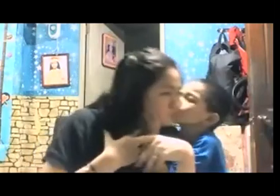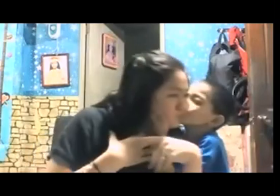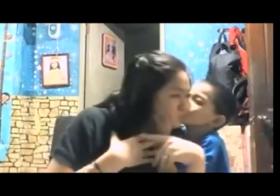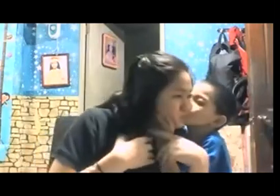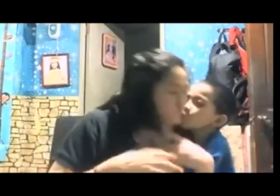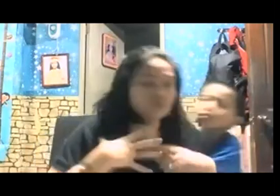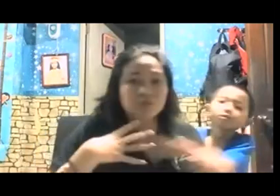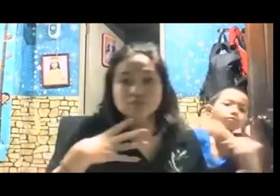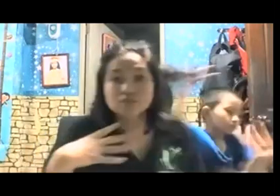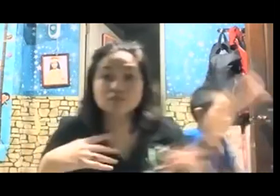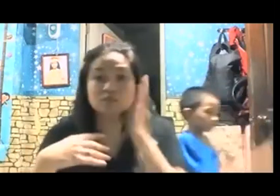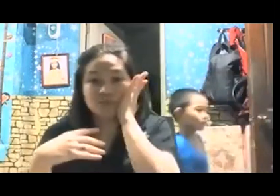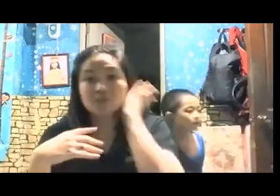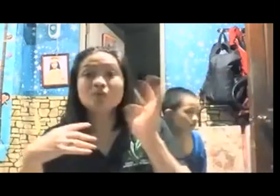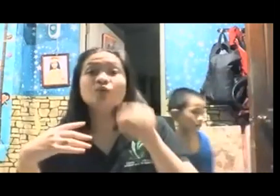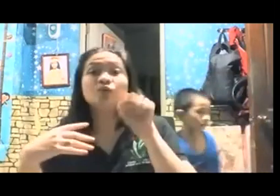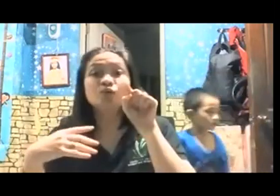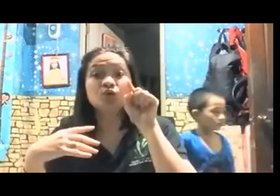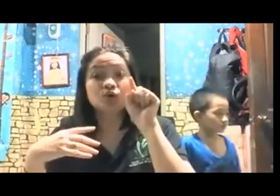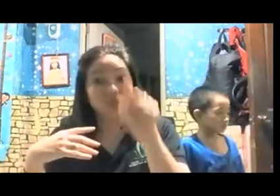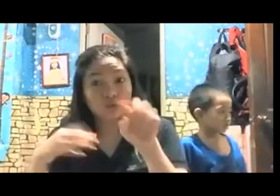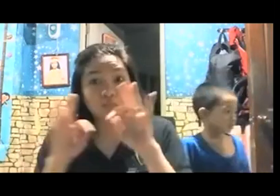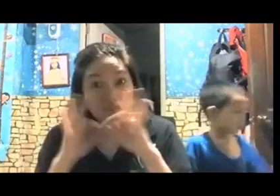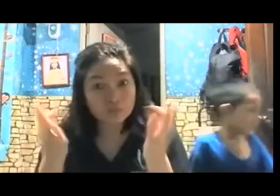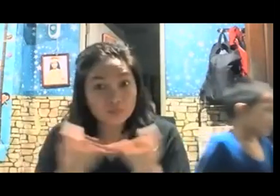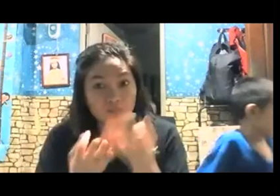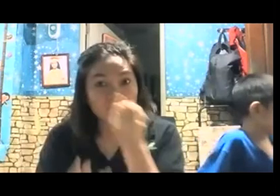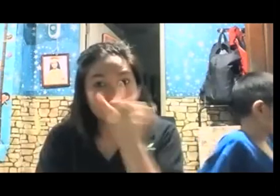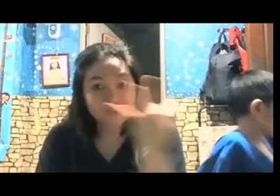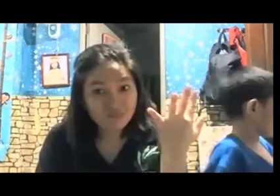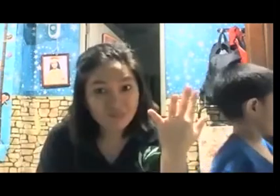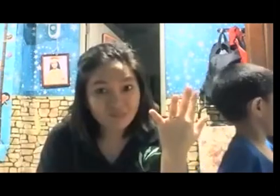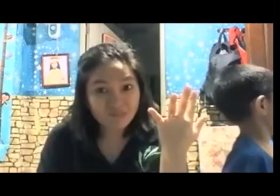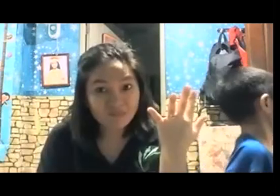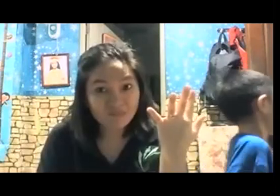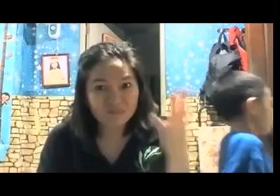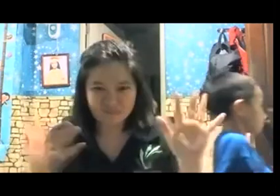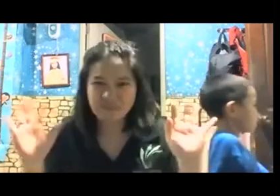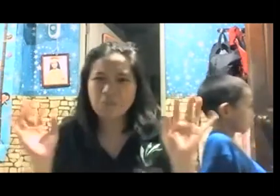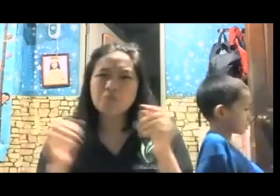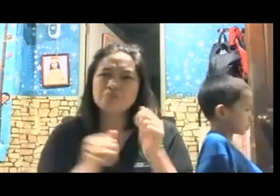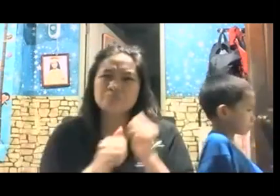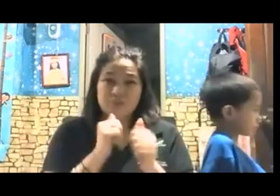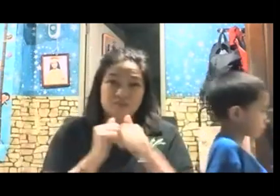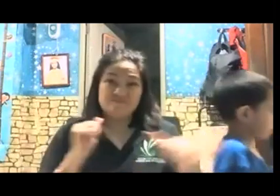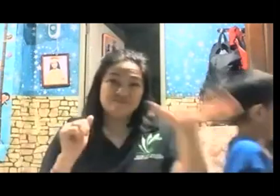So it really depends on the understanding. Like if you say you family, how